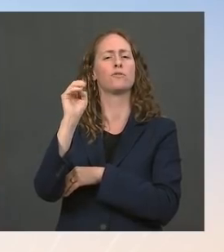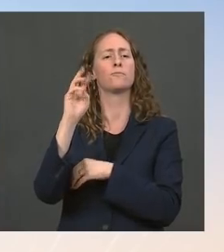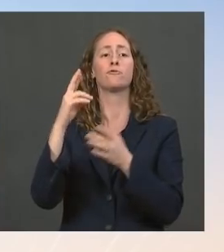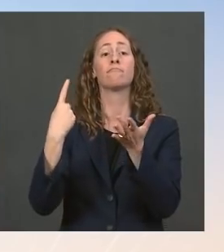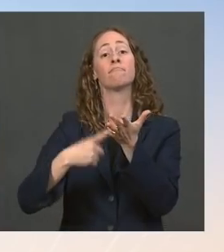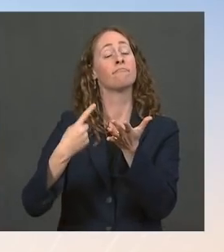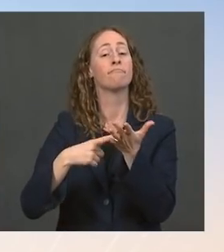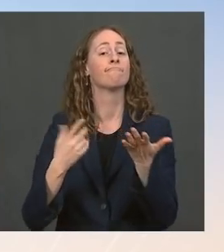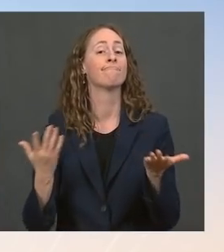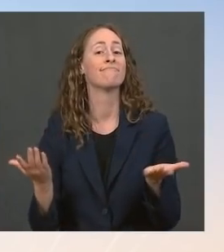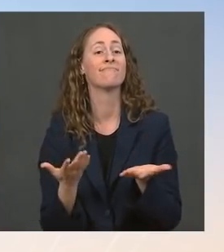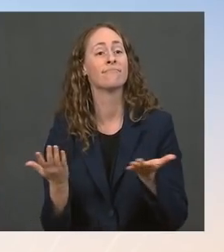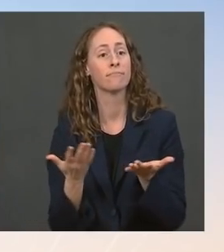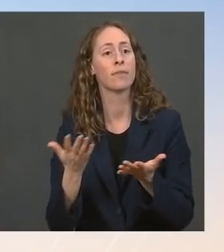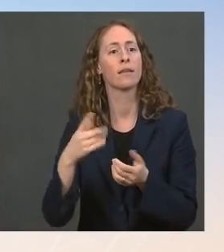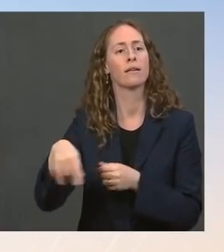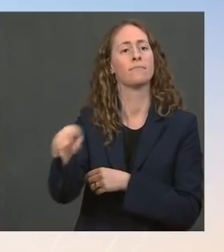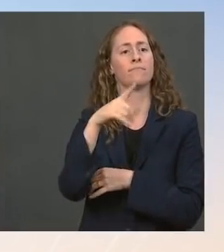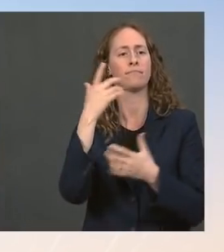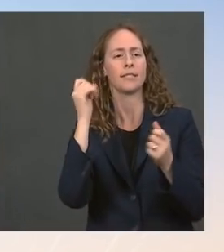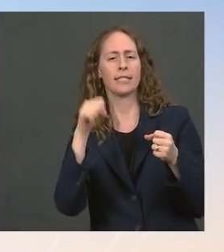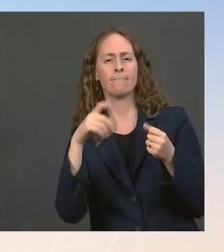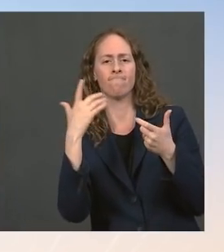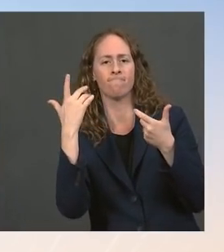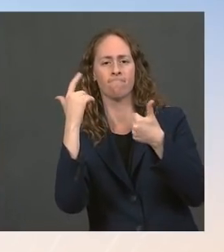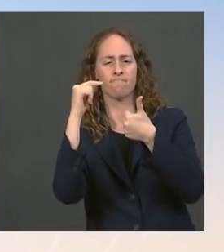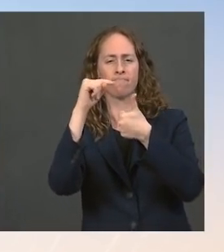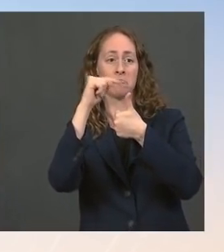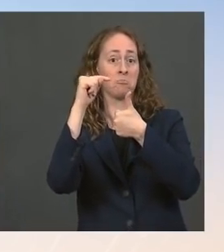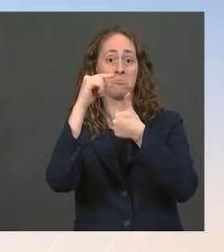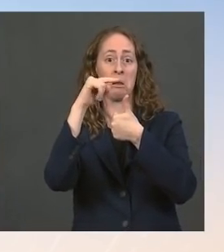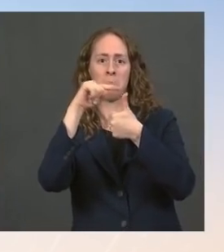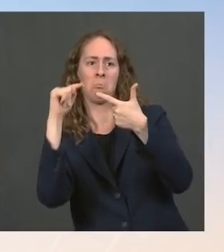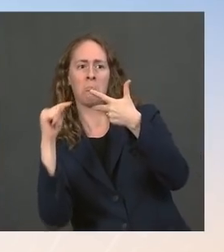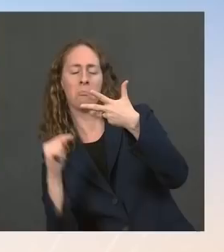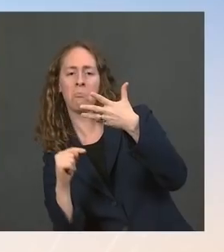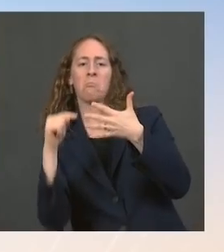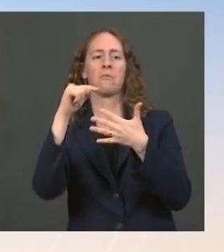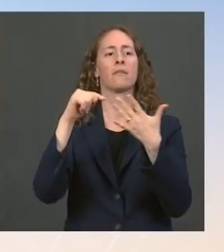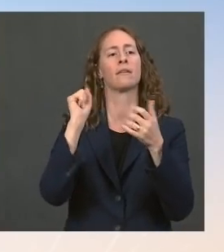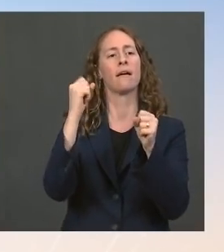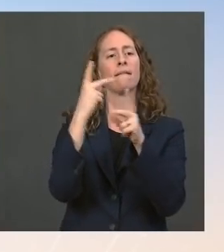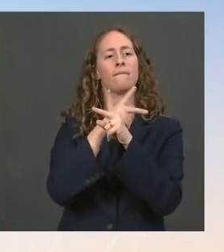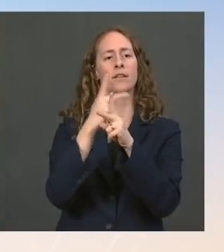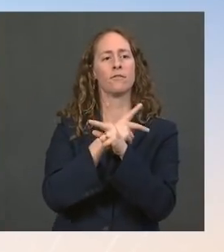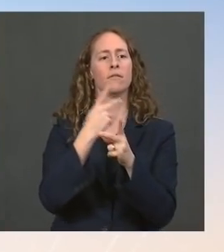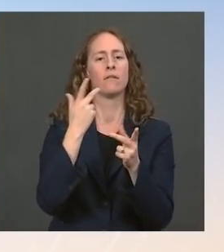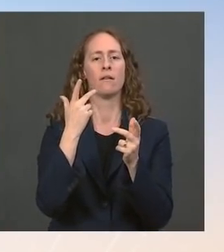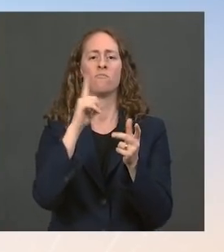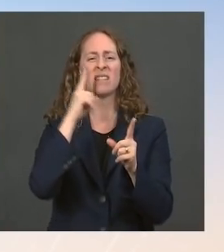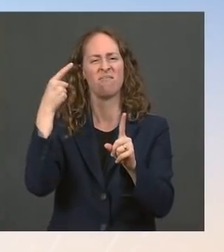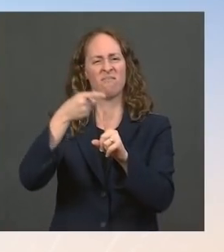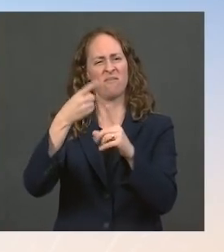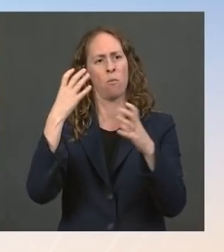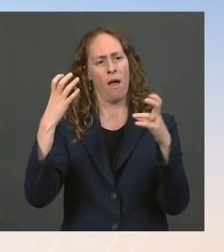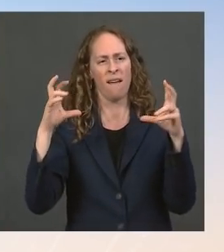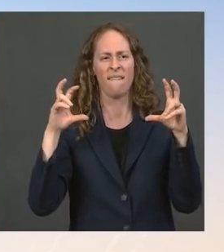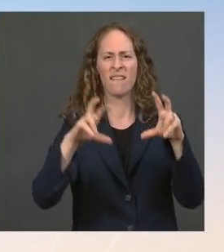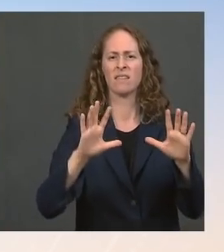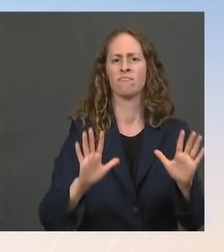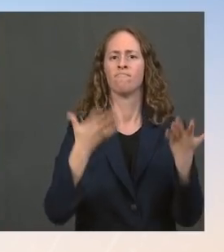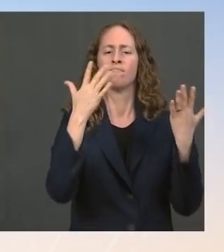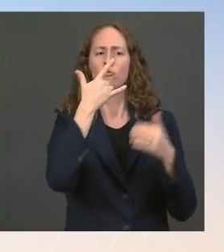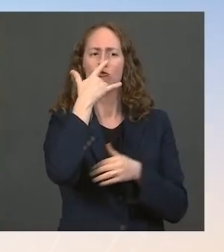agreed to is a menu of options that will pay for whatever the agreement on the investment may look like. And so it's a menu